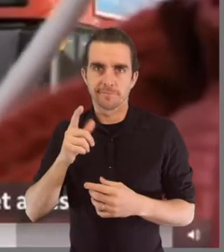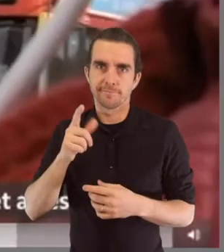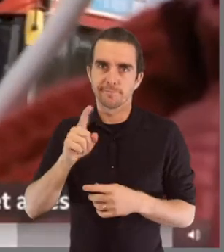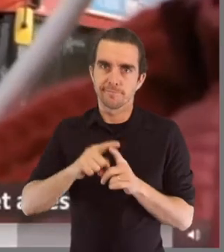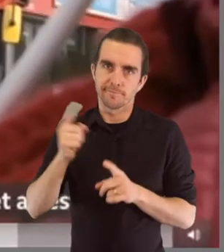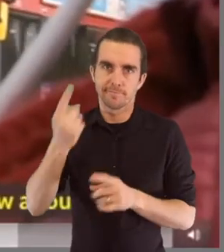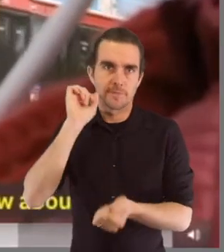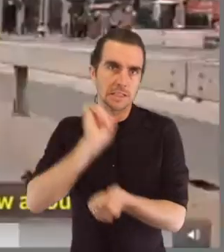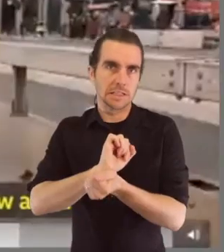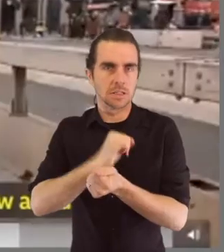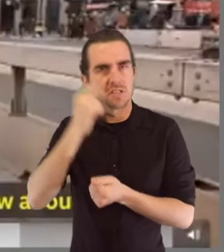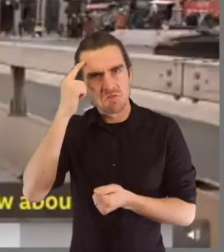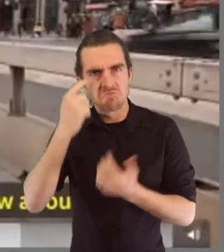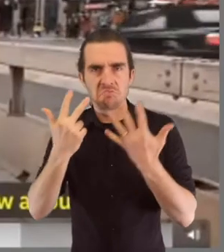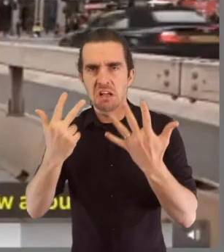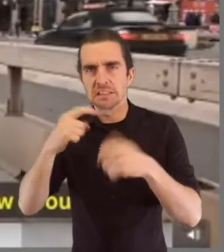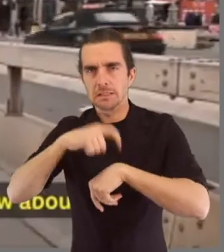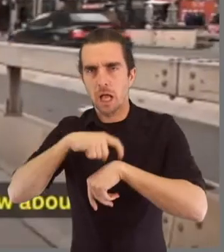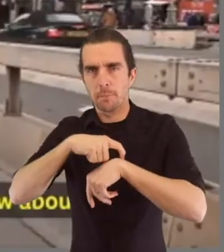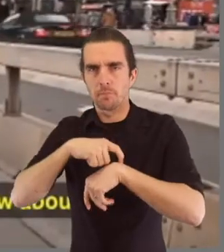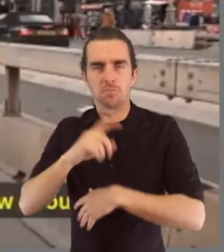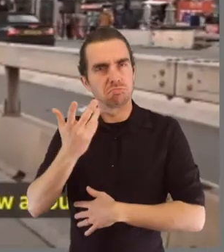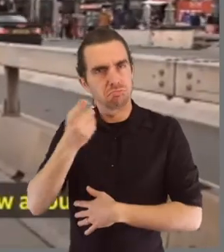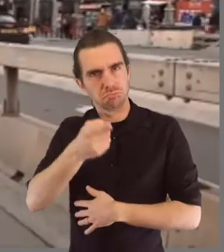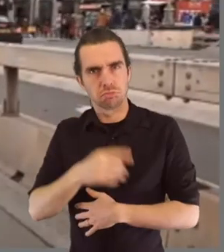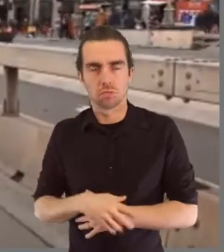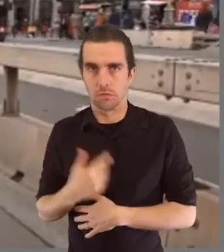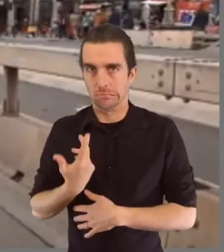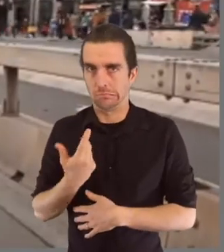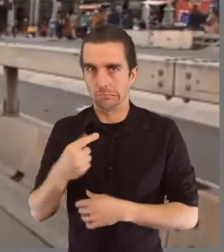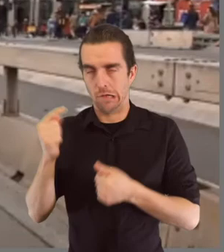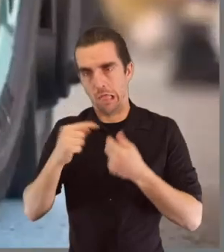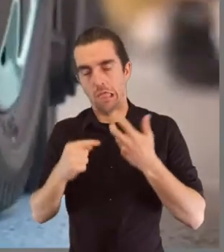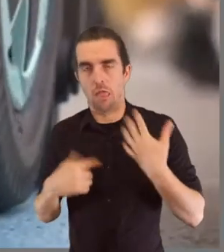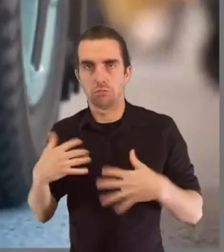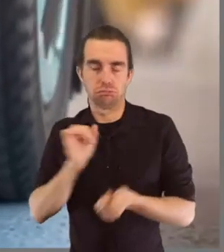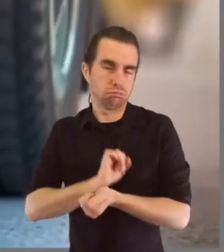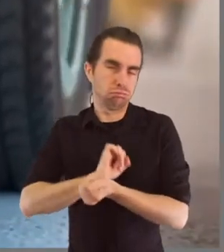Arrested? I got arrested 8 times. What about I you? lost count.